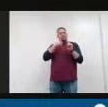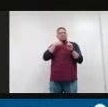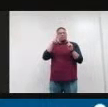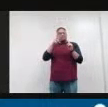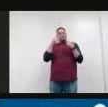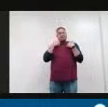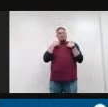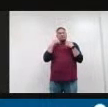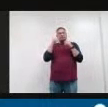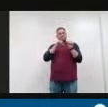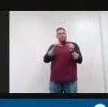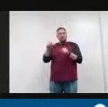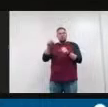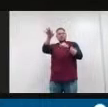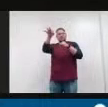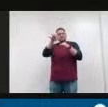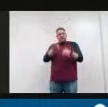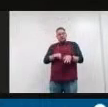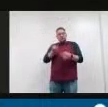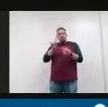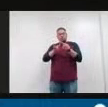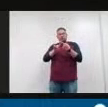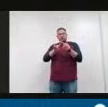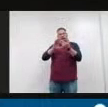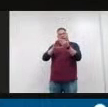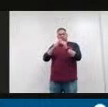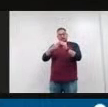to explain to the community